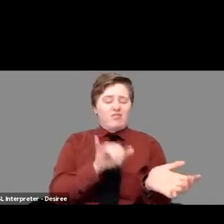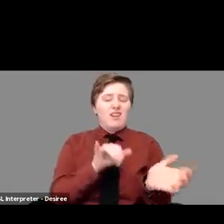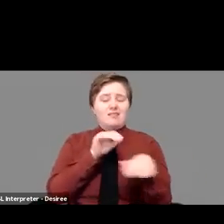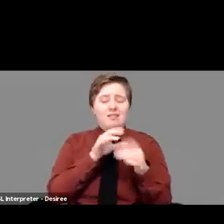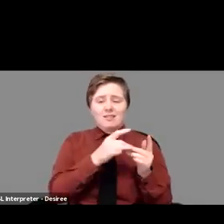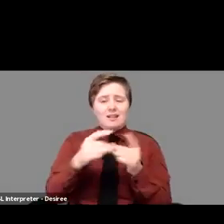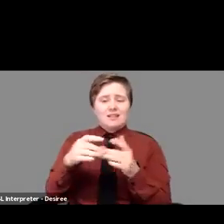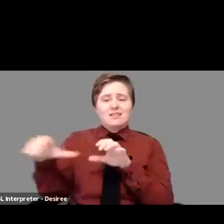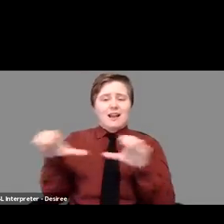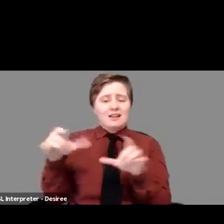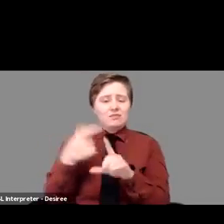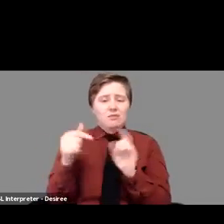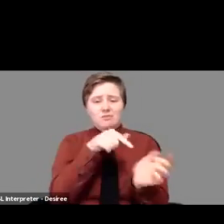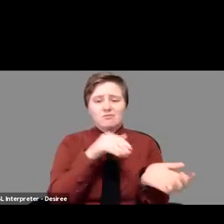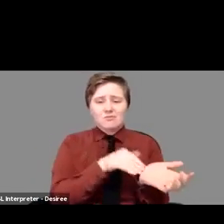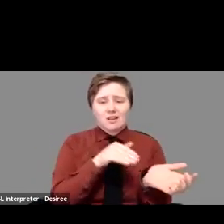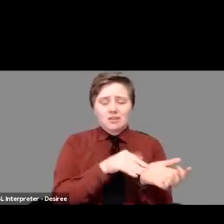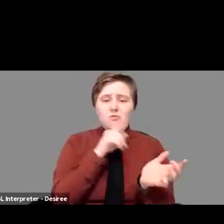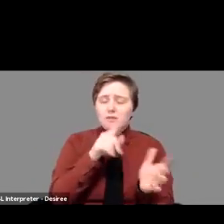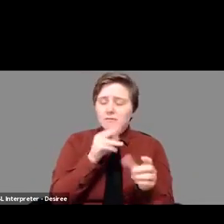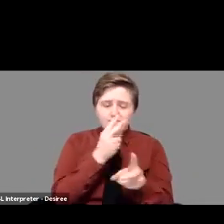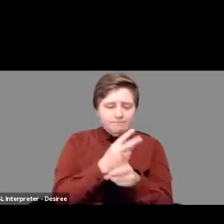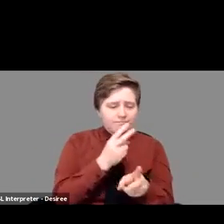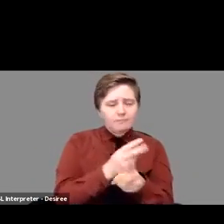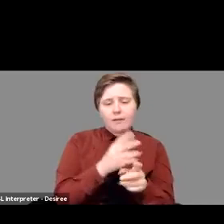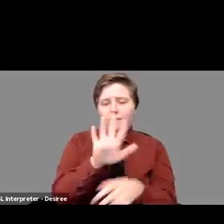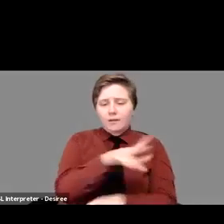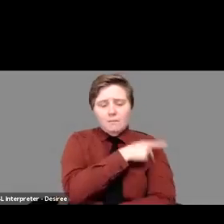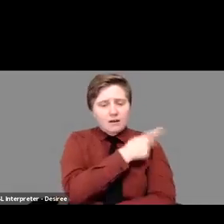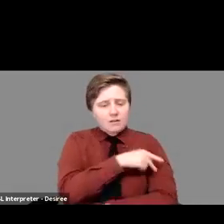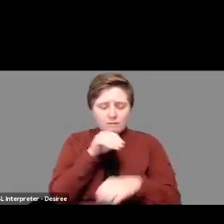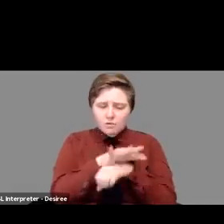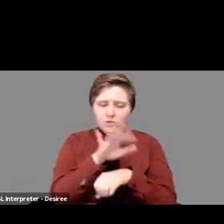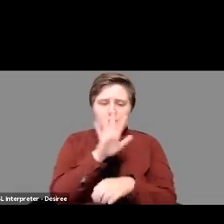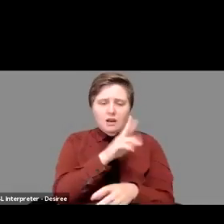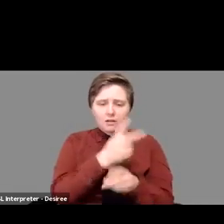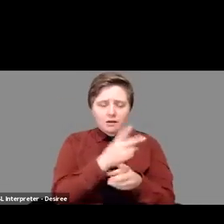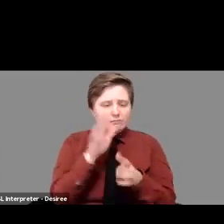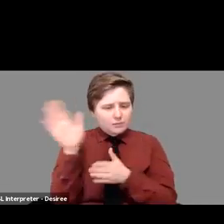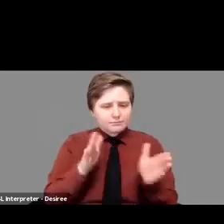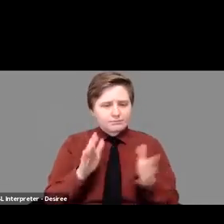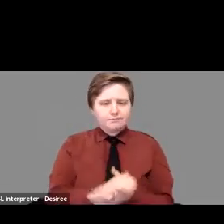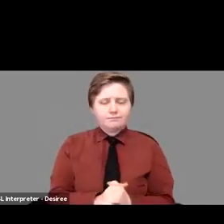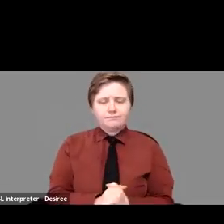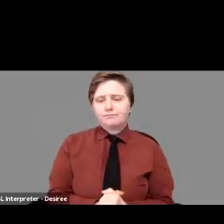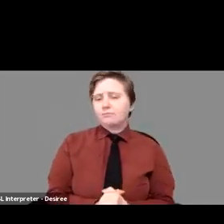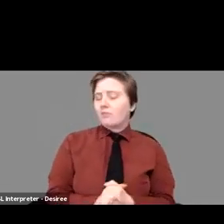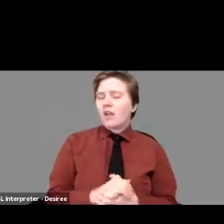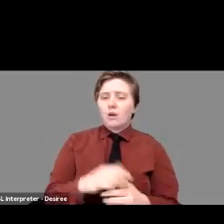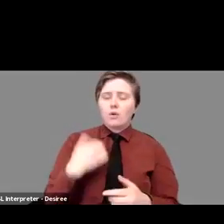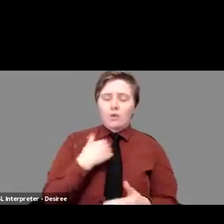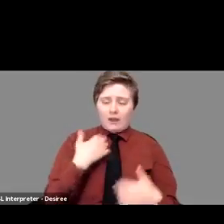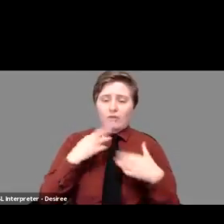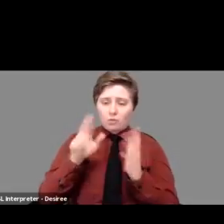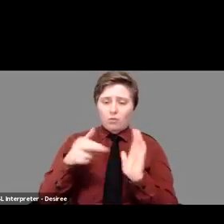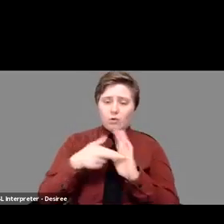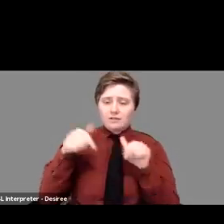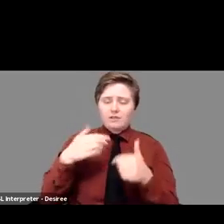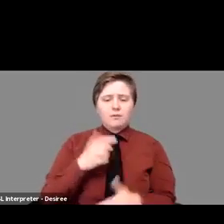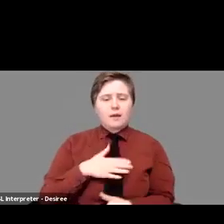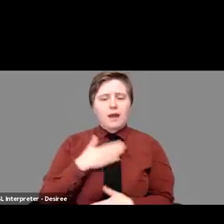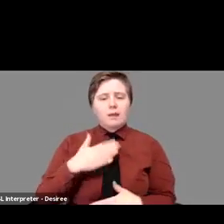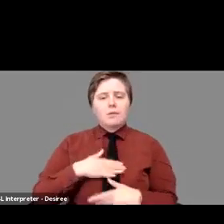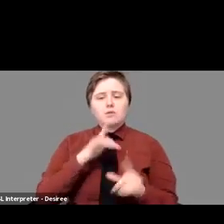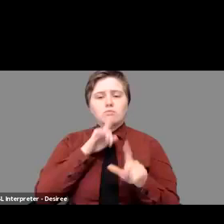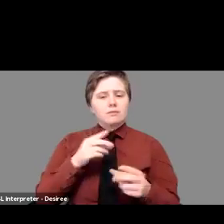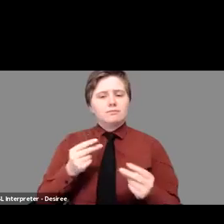those clinicians to really affect the care of patients. So we play an important role, and we're really pleased to be able to respond quickly